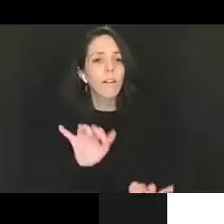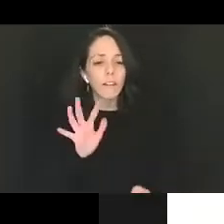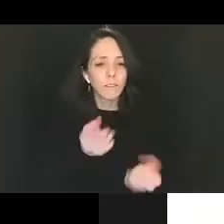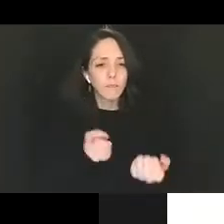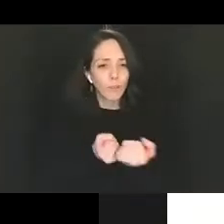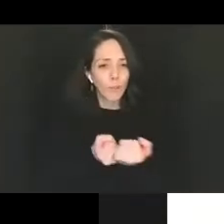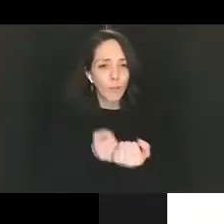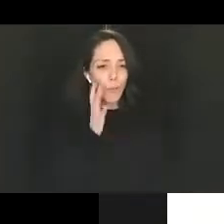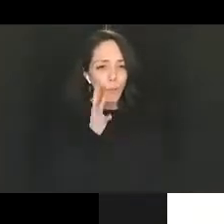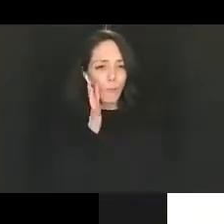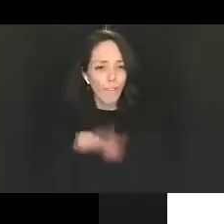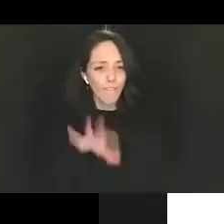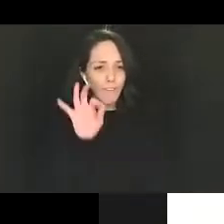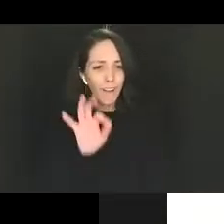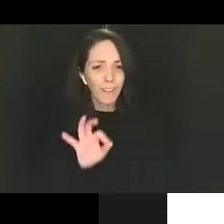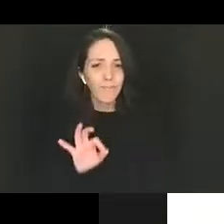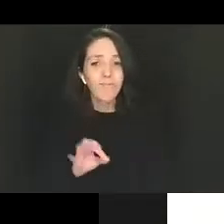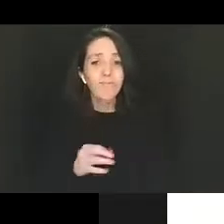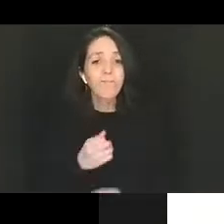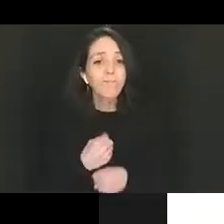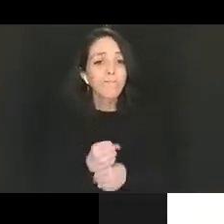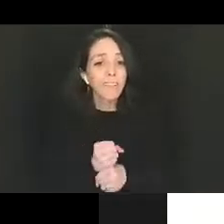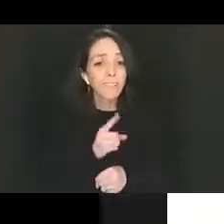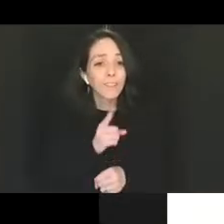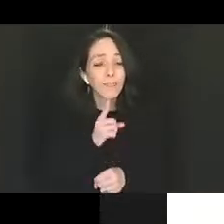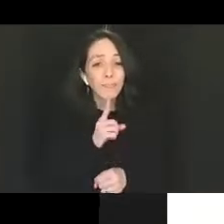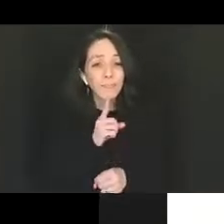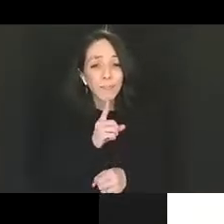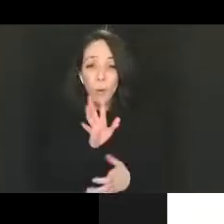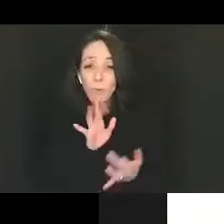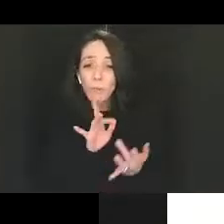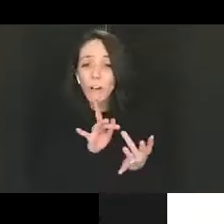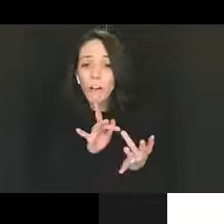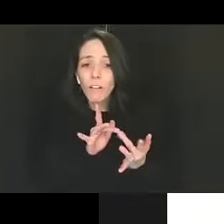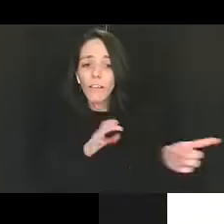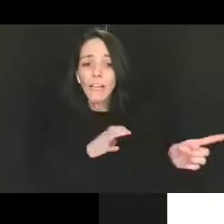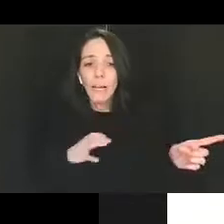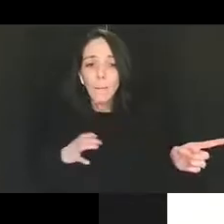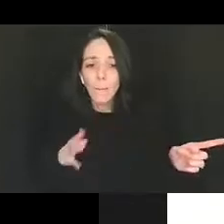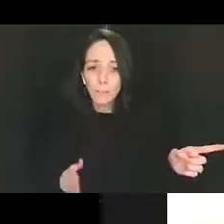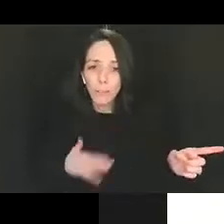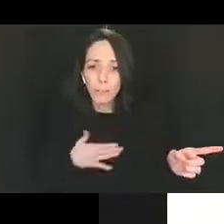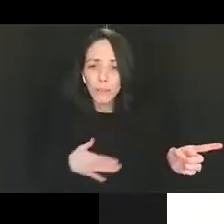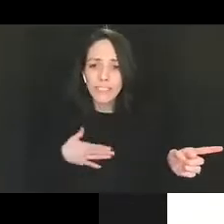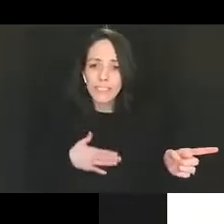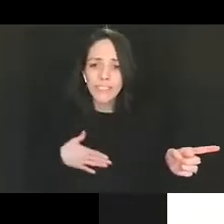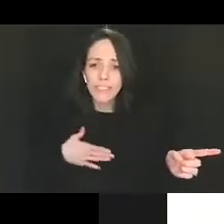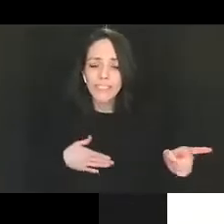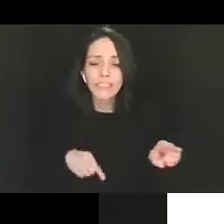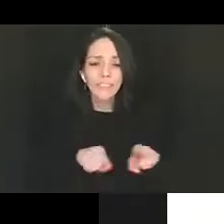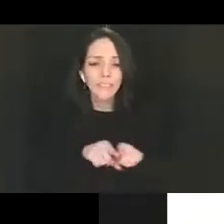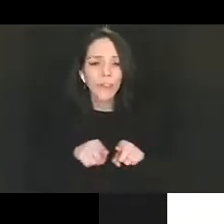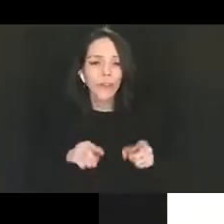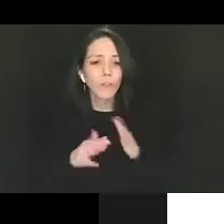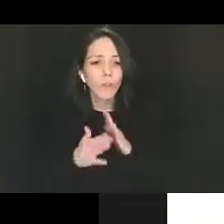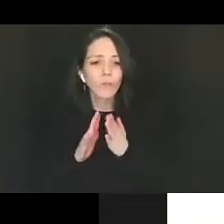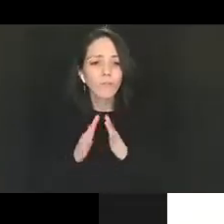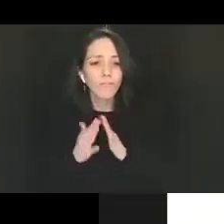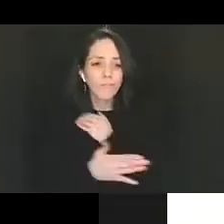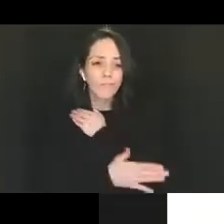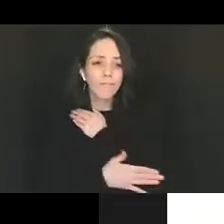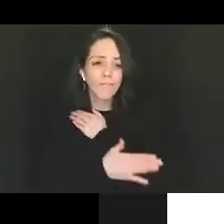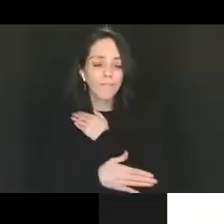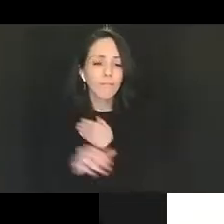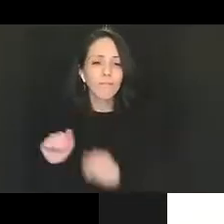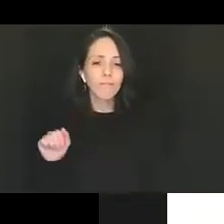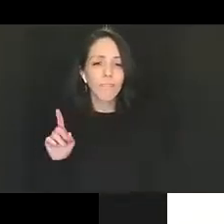make sure you reach out to commissioners and more importantly, the county administrator, and then